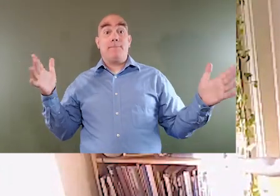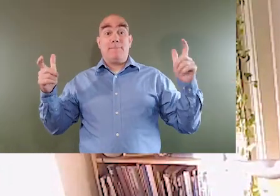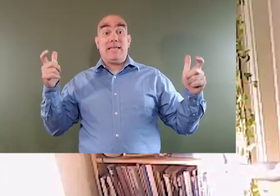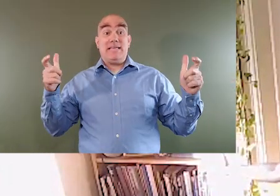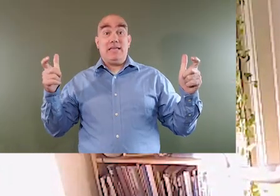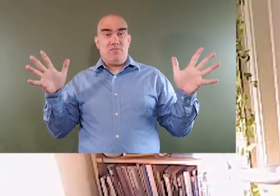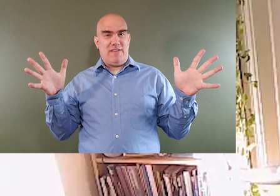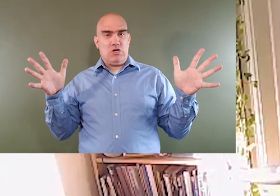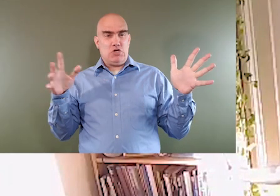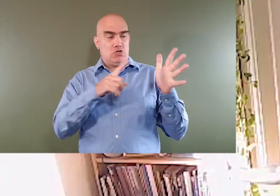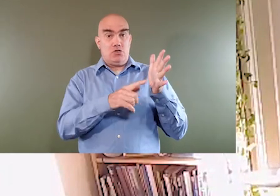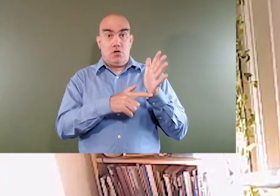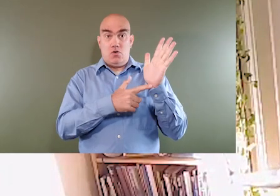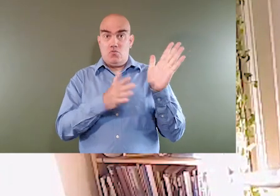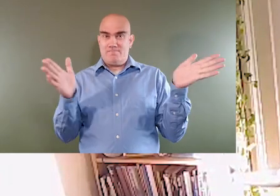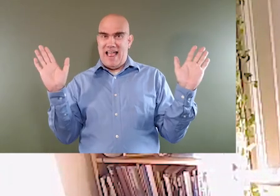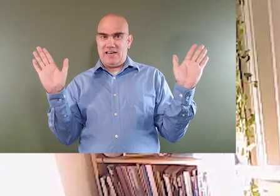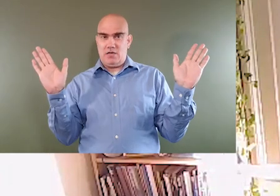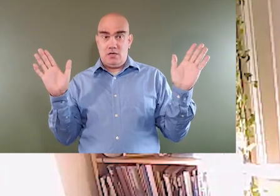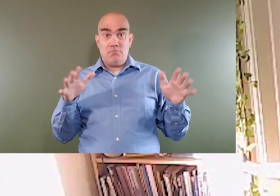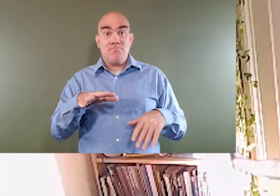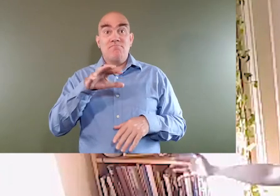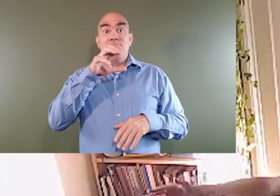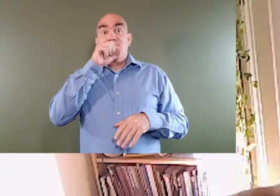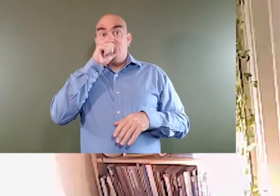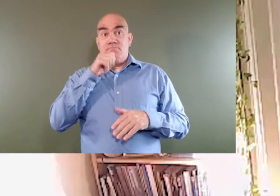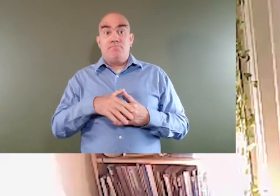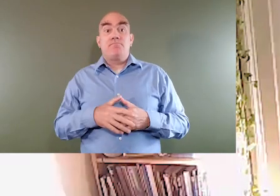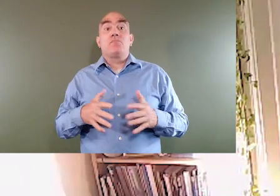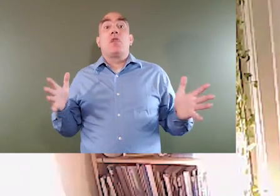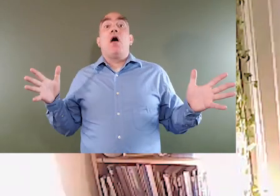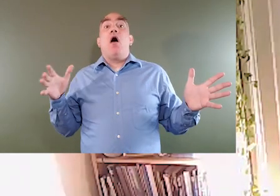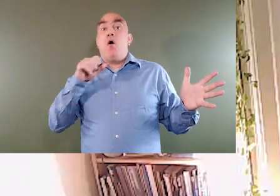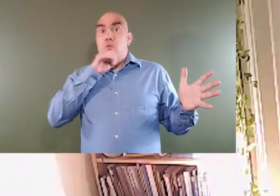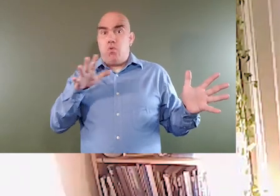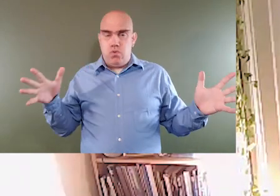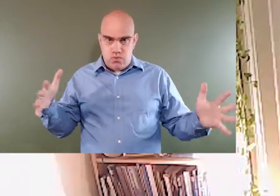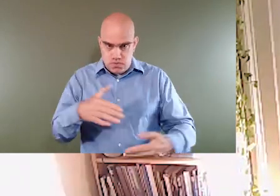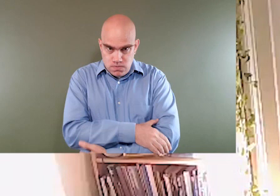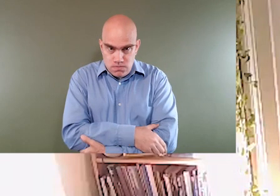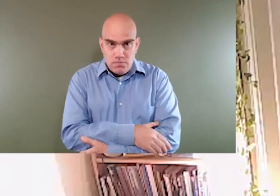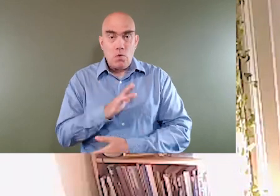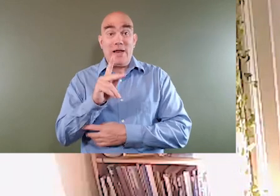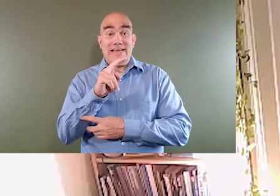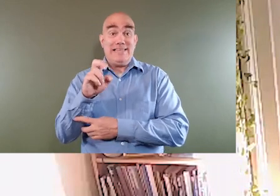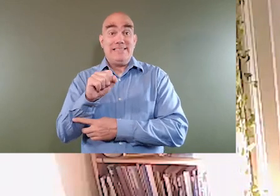fingers, pull the wrist back, take an inhale. And then exhale, hug the knees.